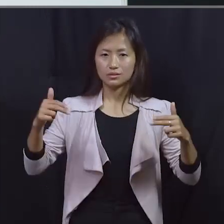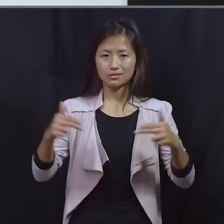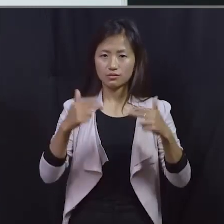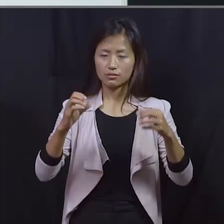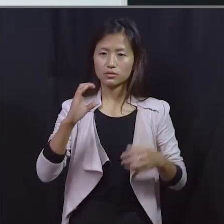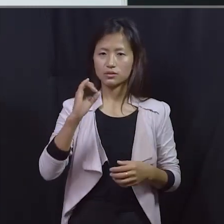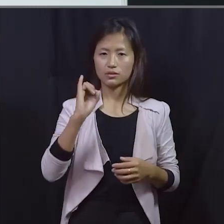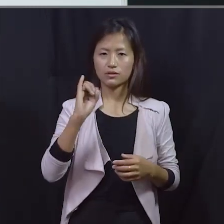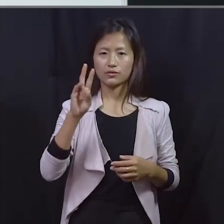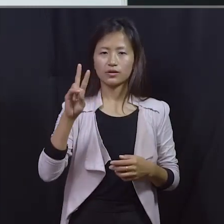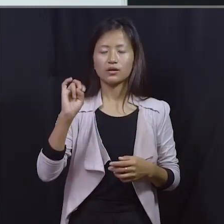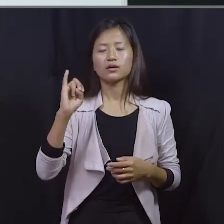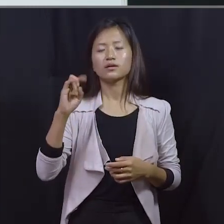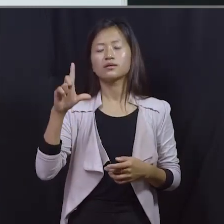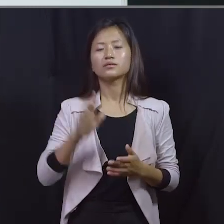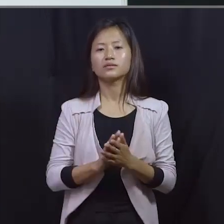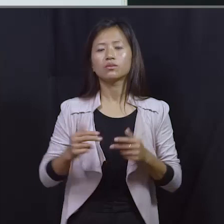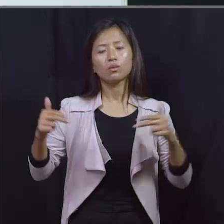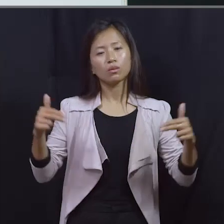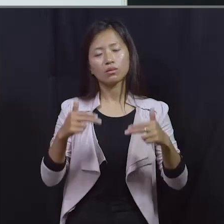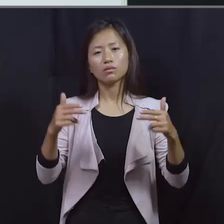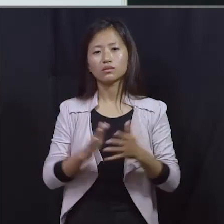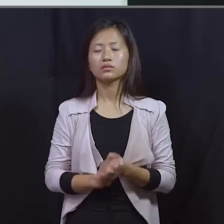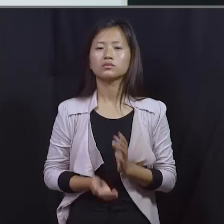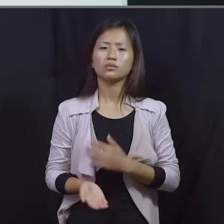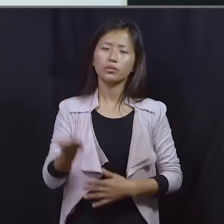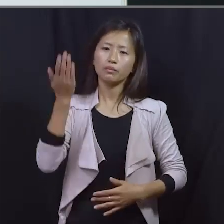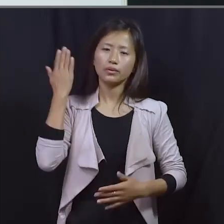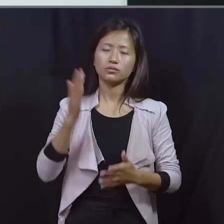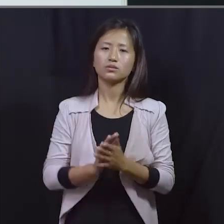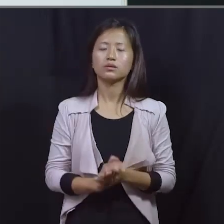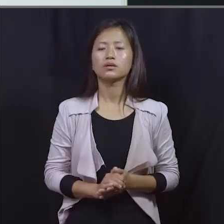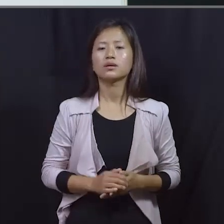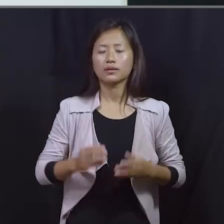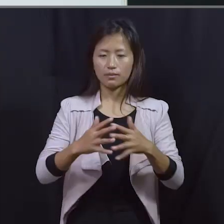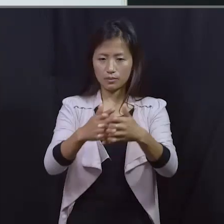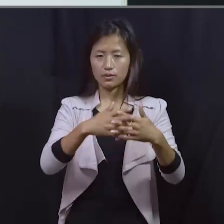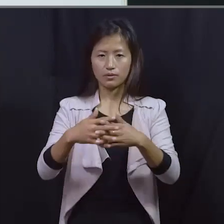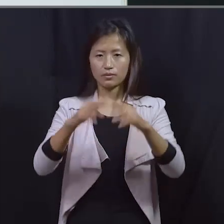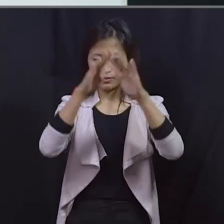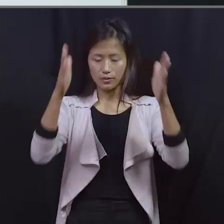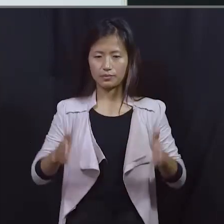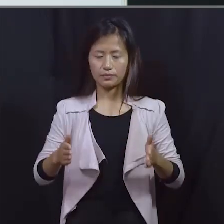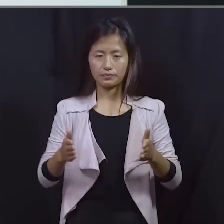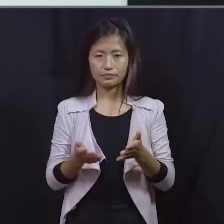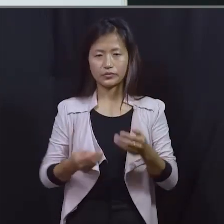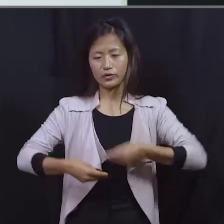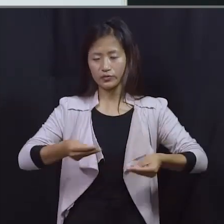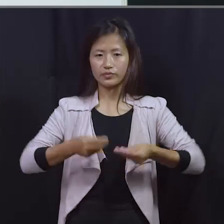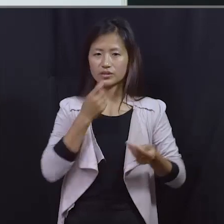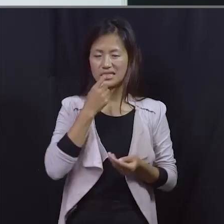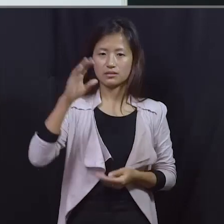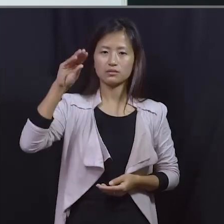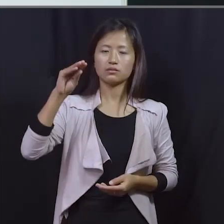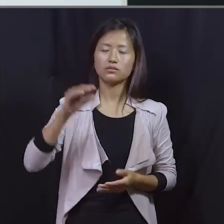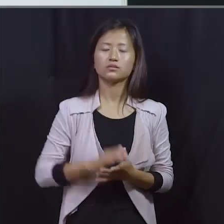the British went back to their old market, that is America, for the import of cotton. And in